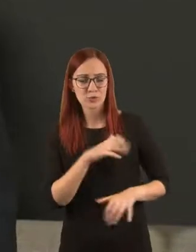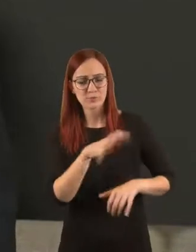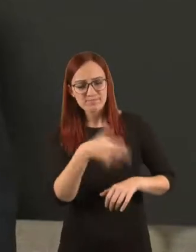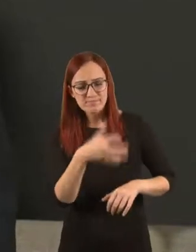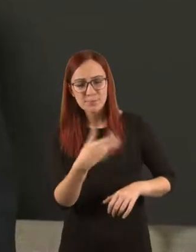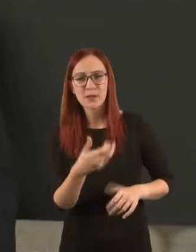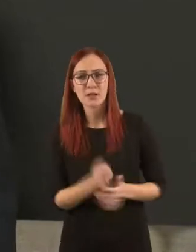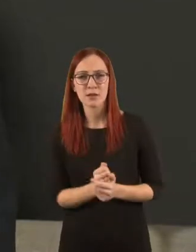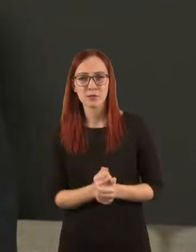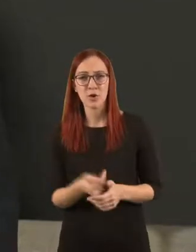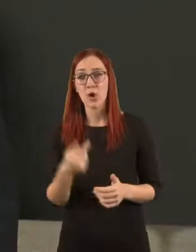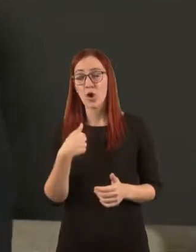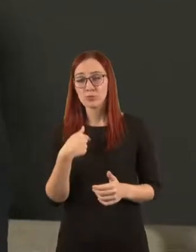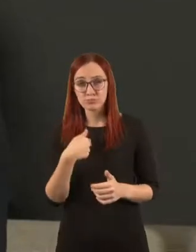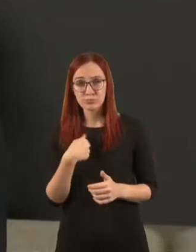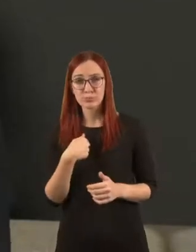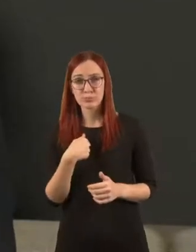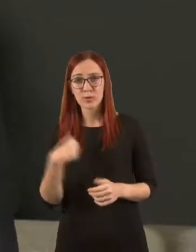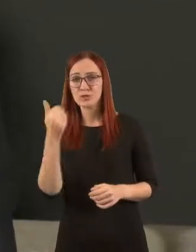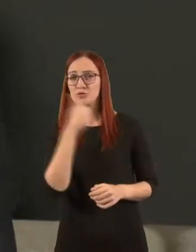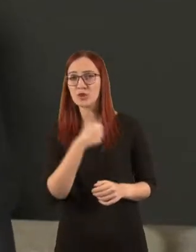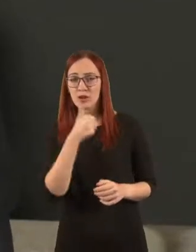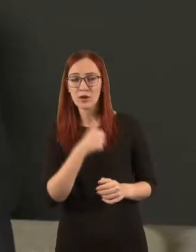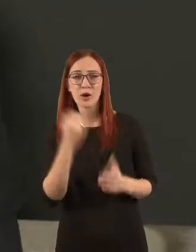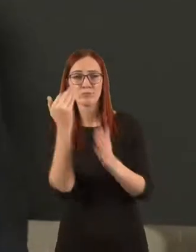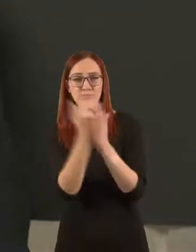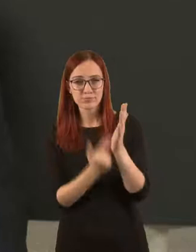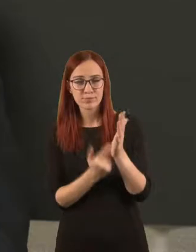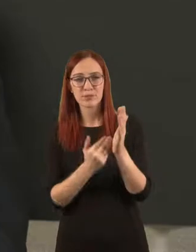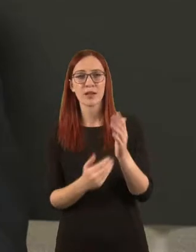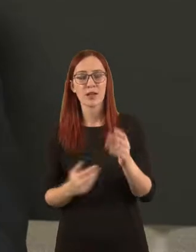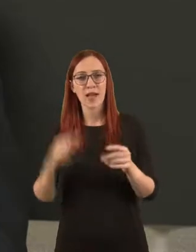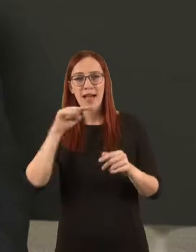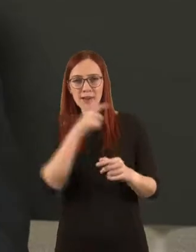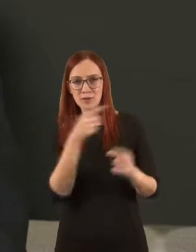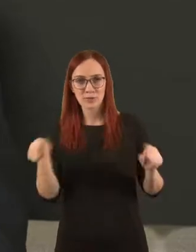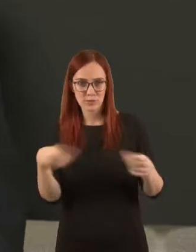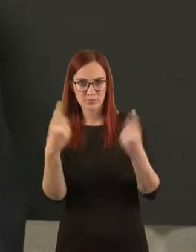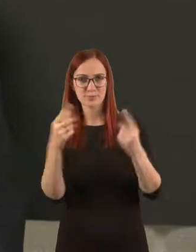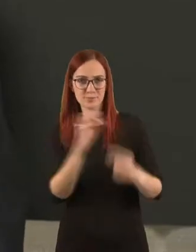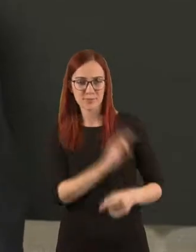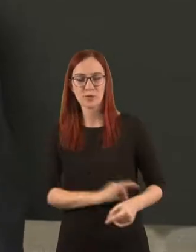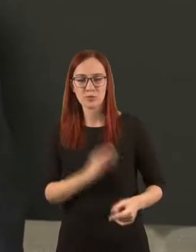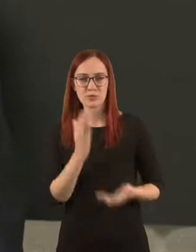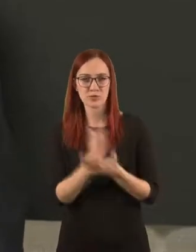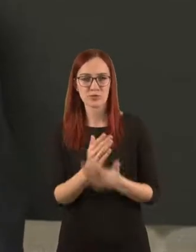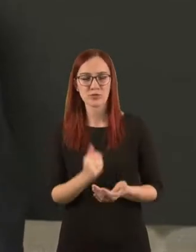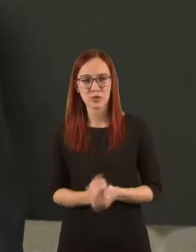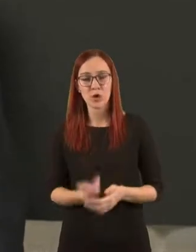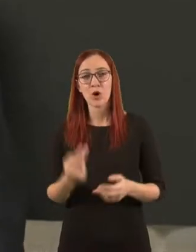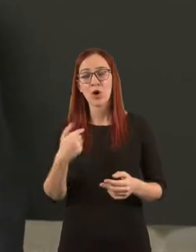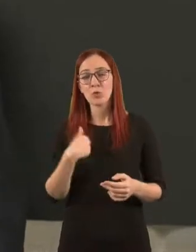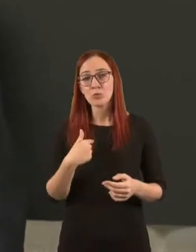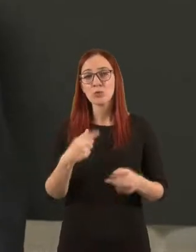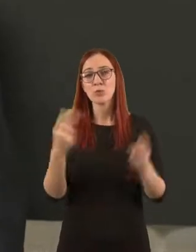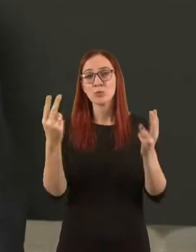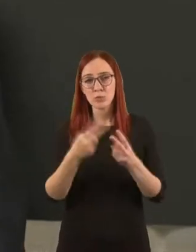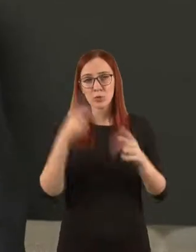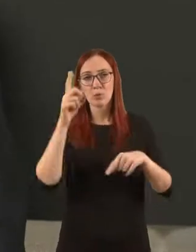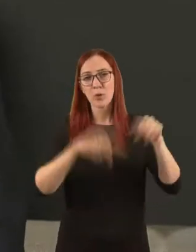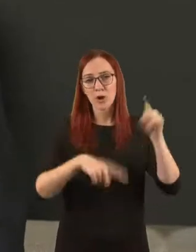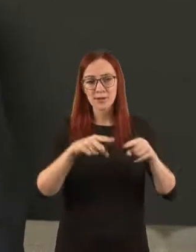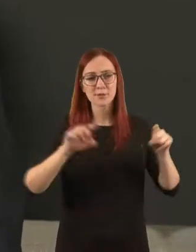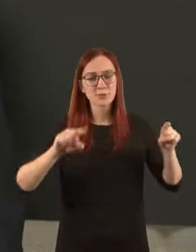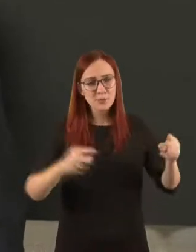well-off people. Well, for us, the Green Deal and the Green Agenda